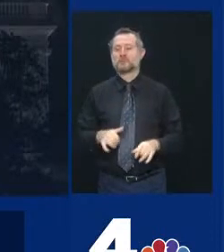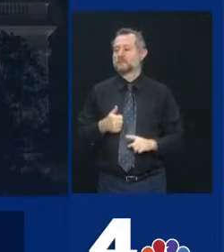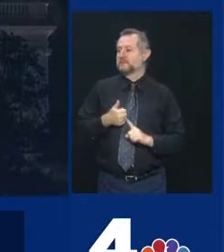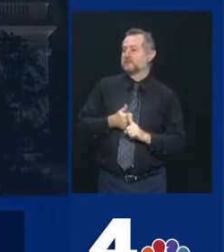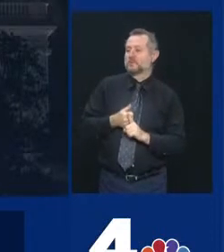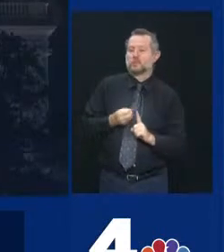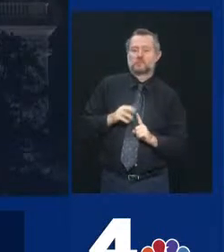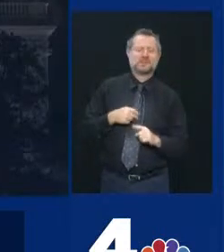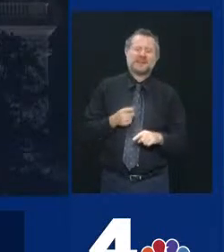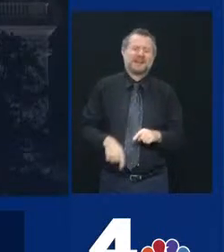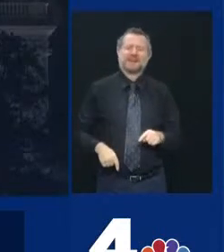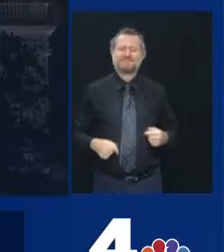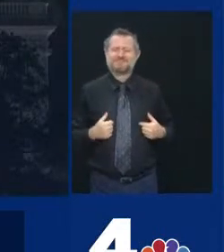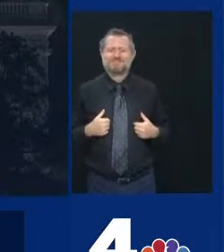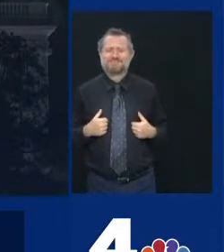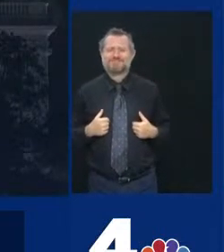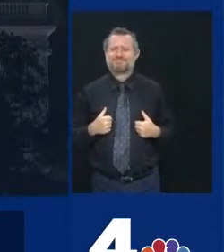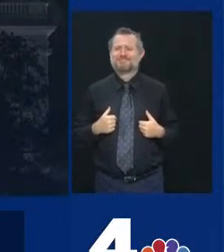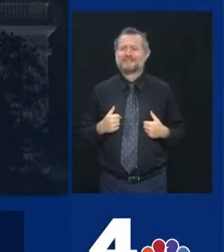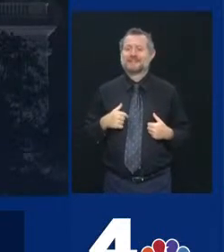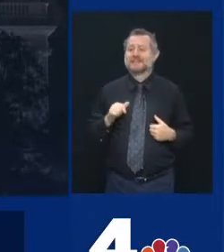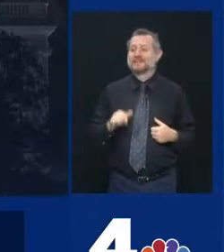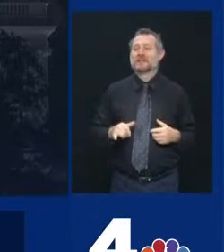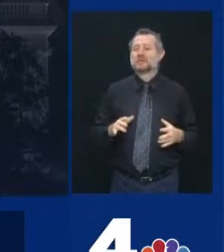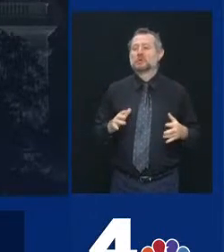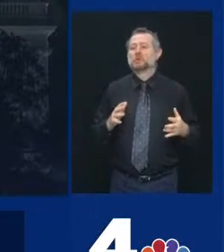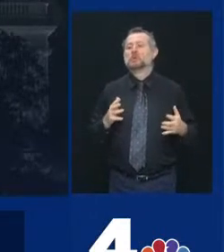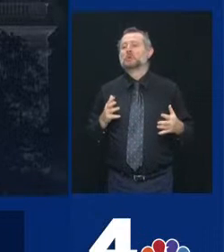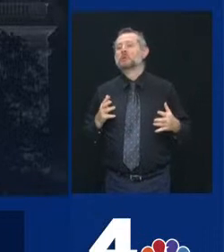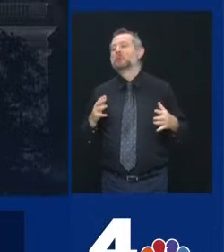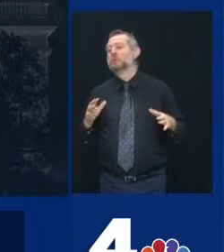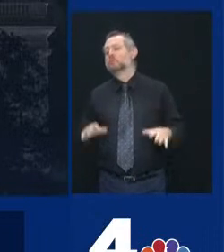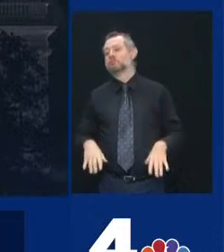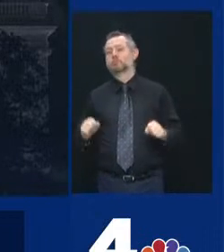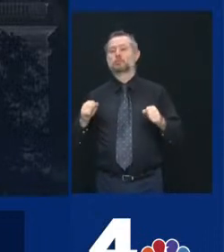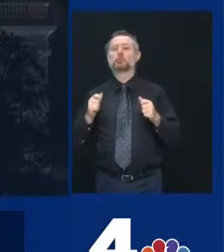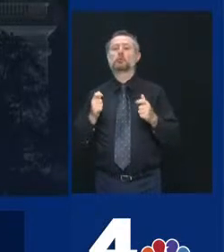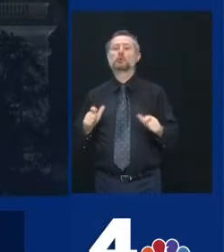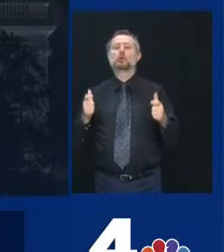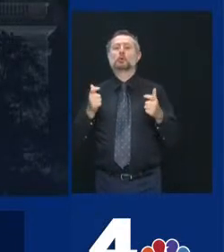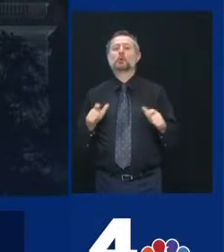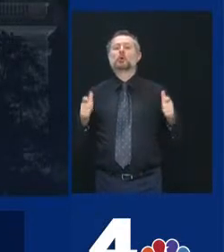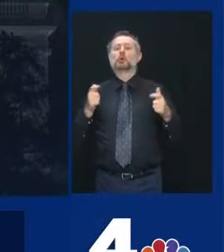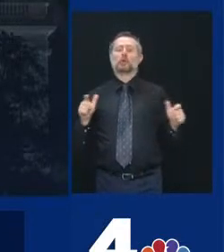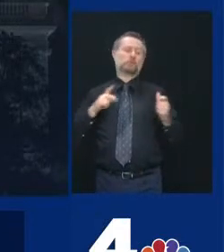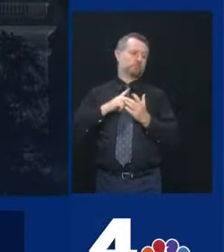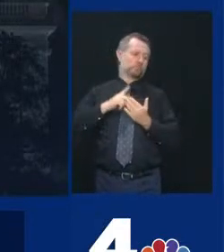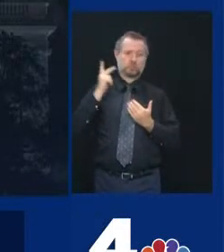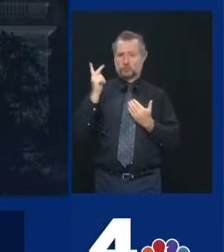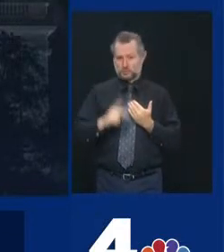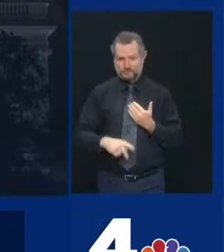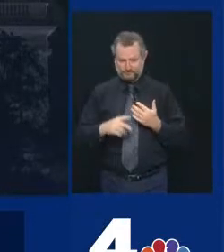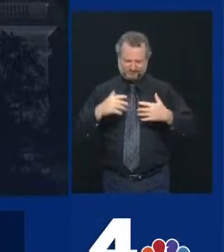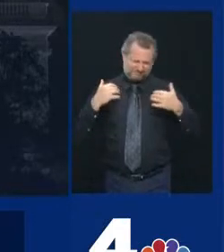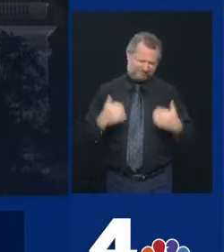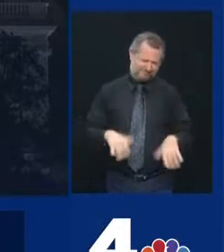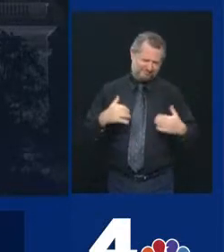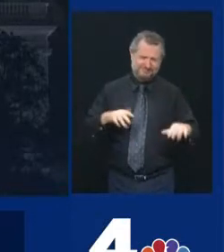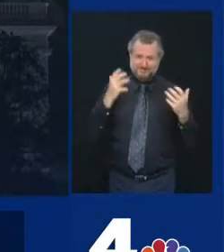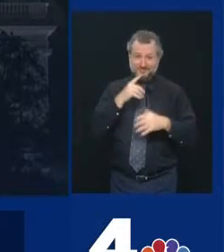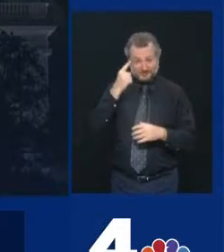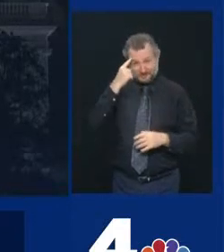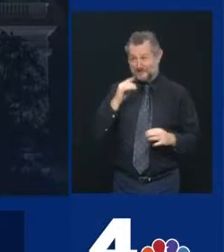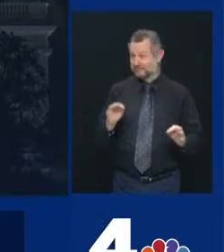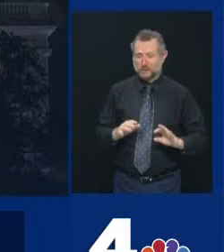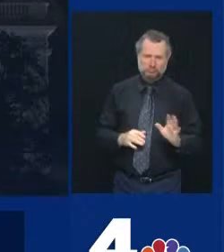Period. This is a massive undertaking. This is a larger operational undertaking, I